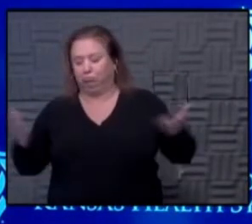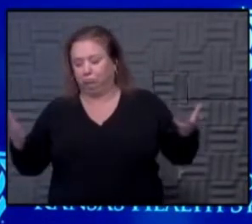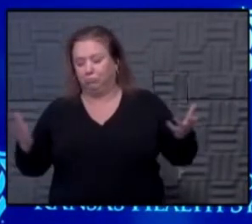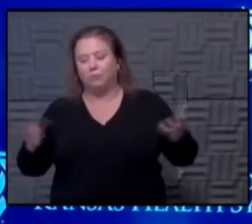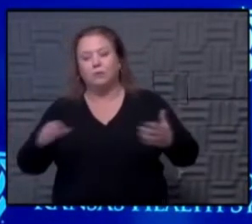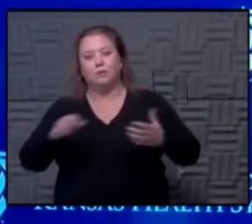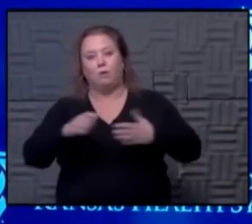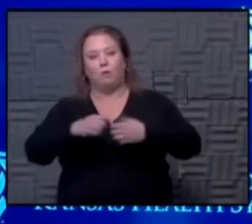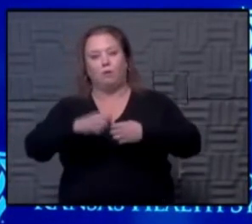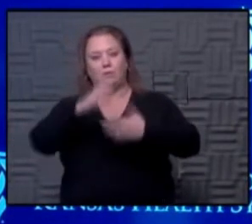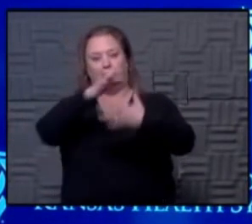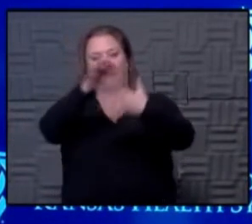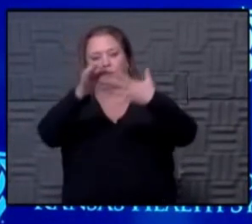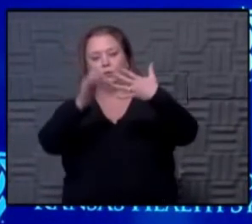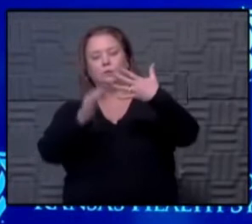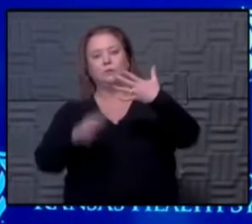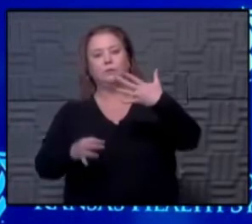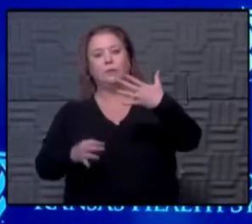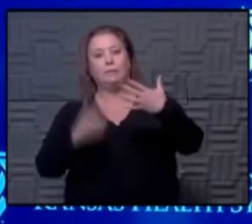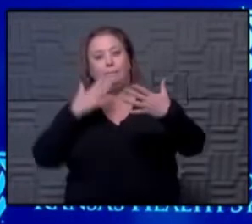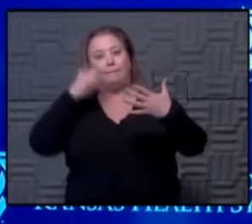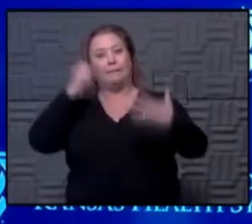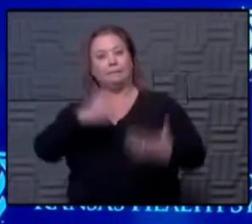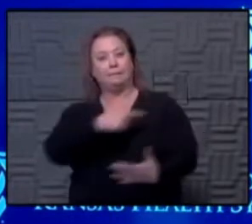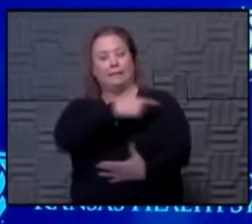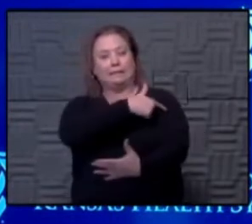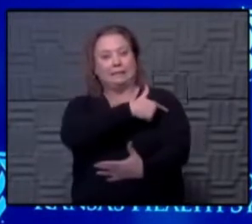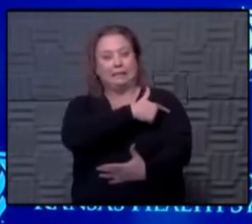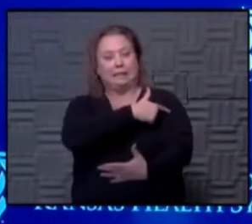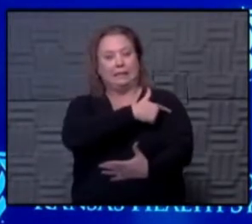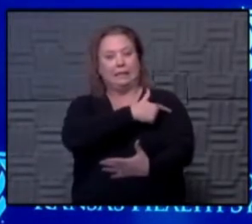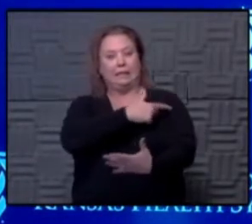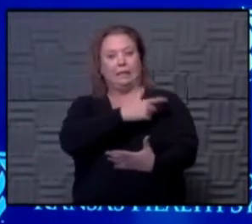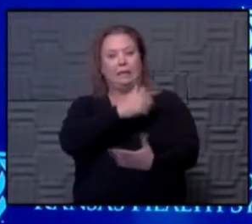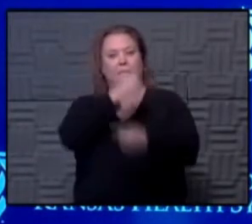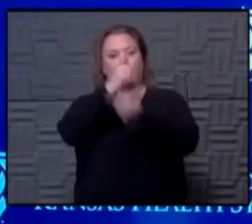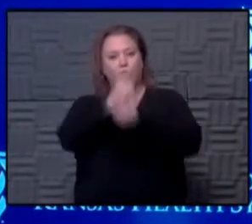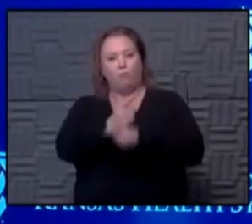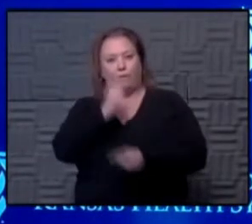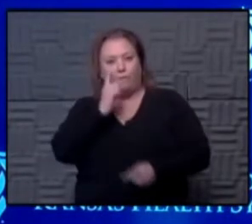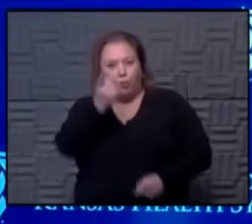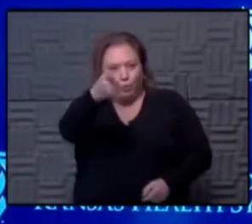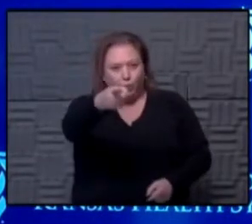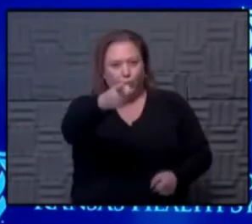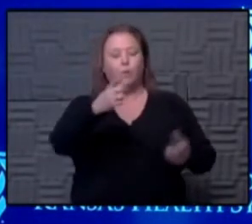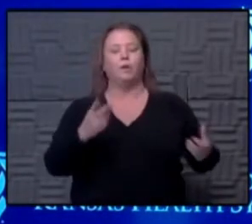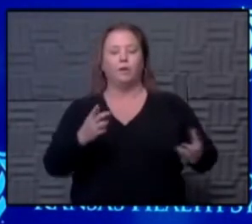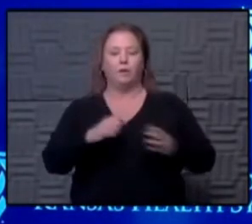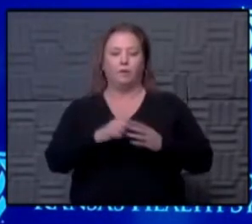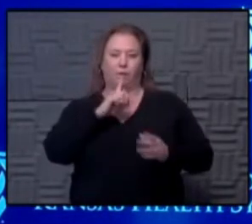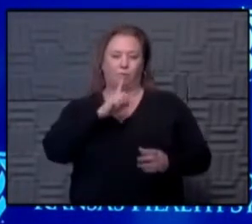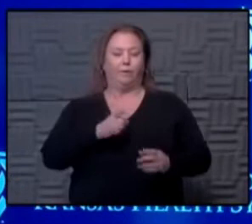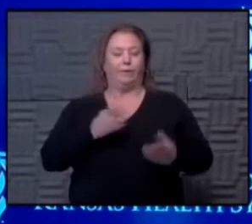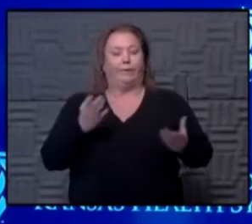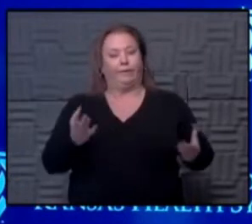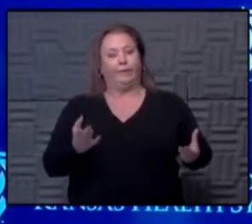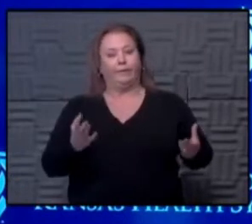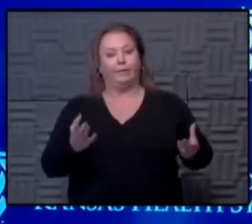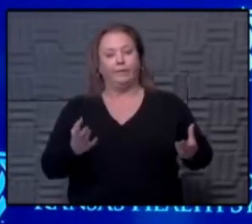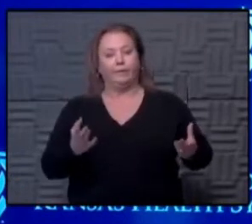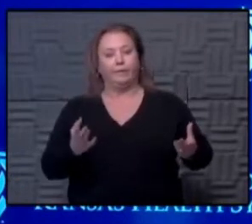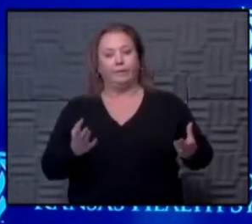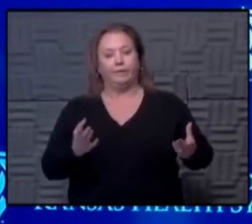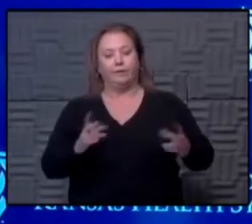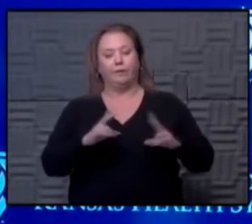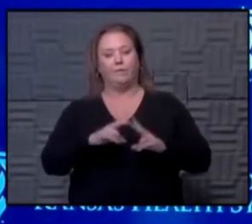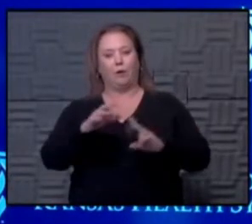menu allows us to say the best vaccine is the one that is most appropriate for you. And so that truly is something that is, I think,